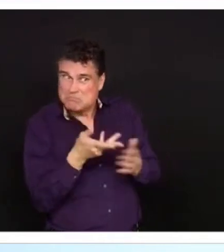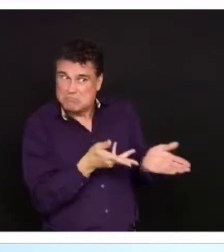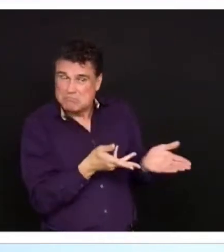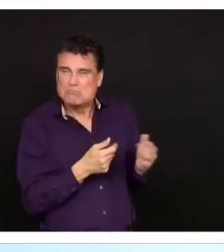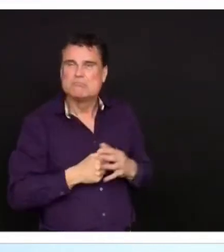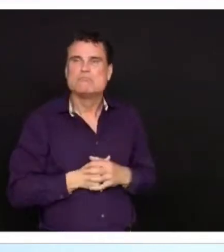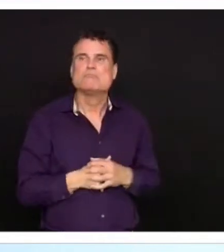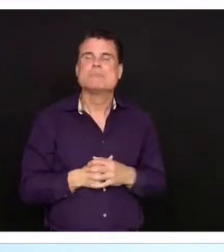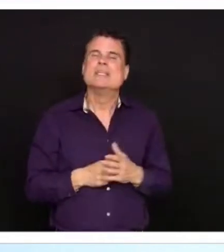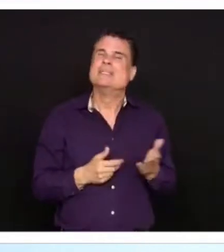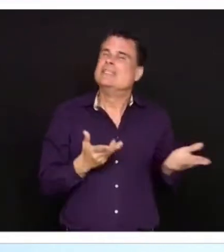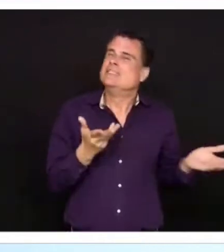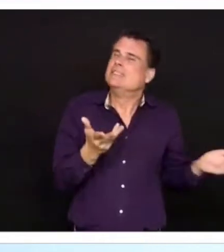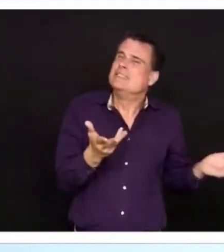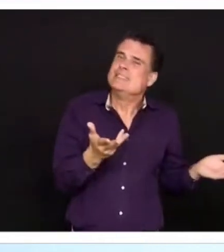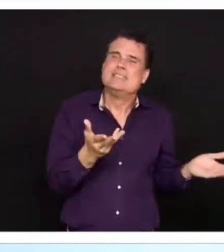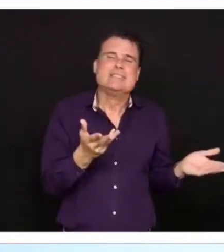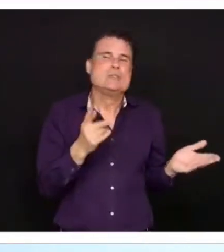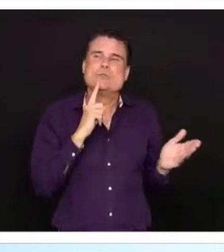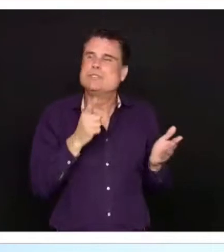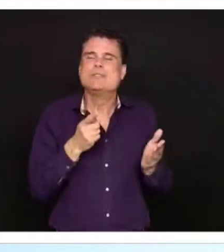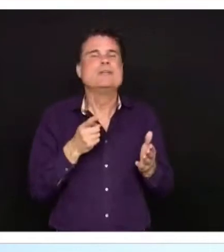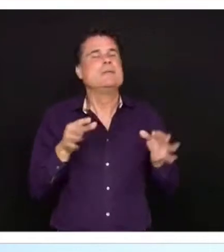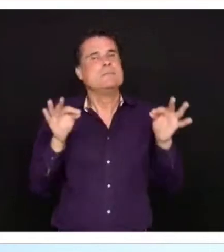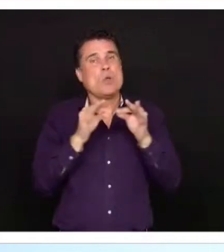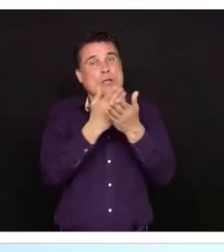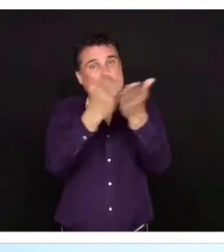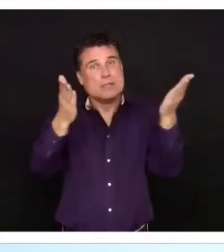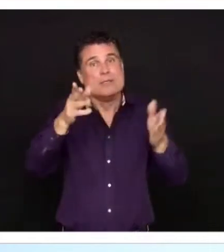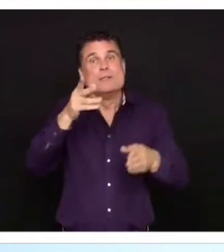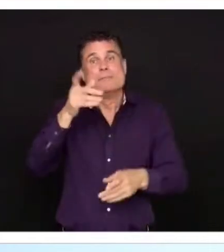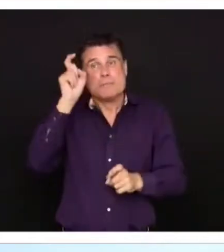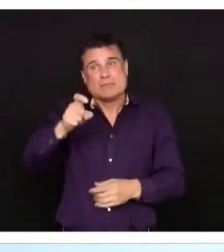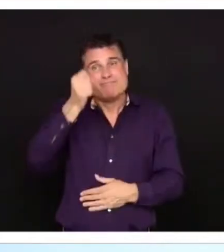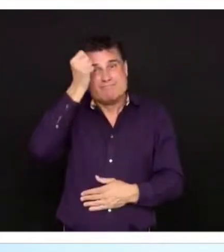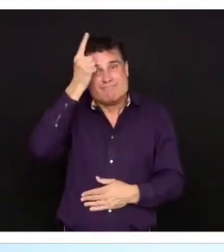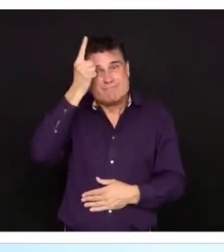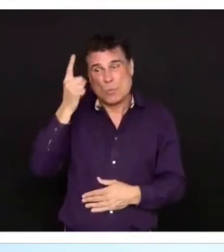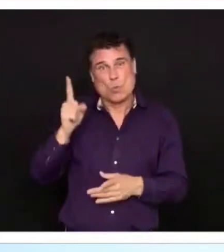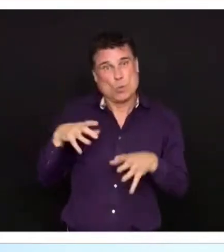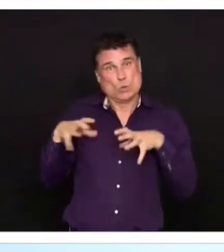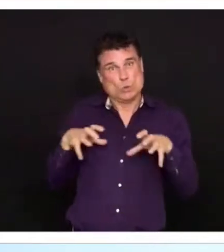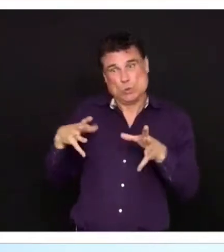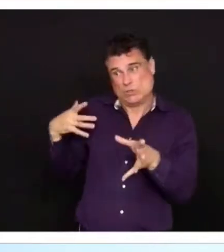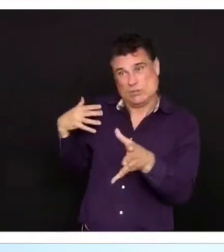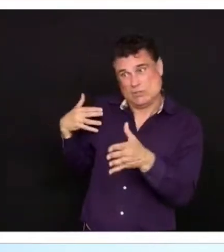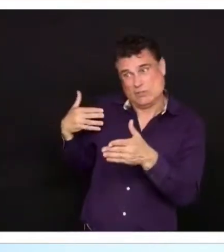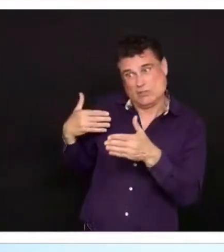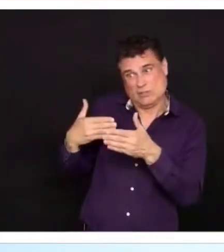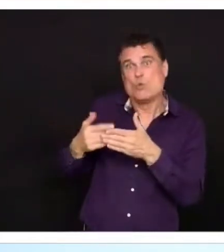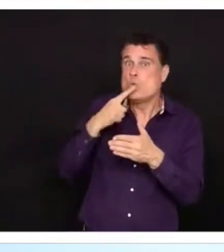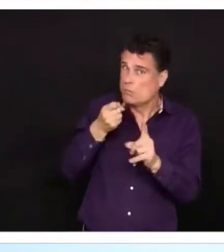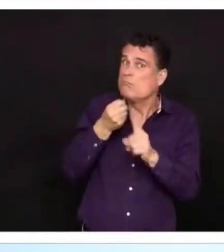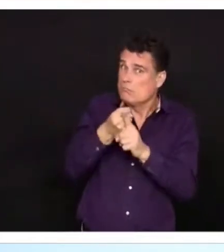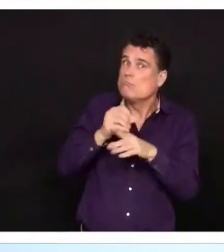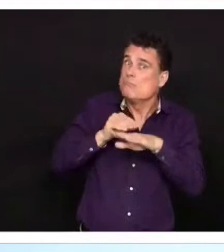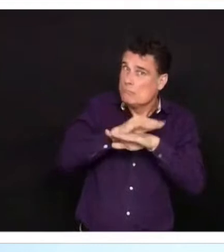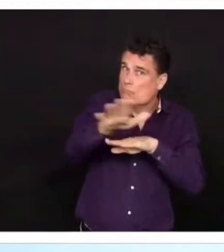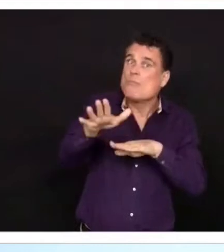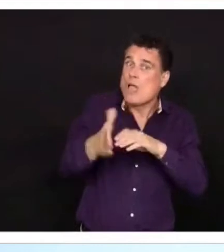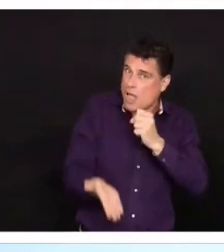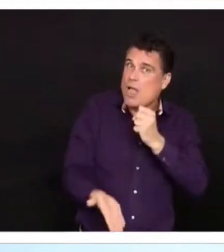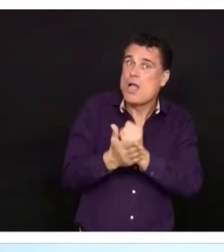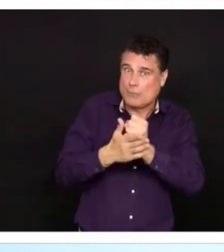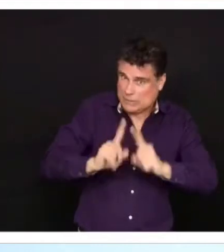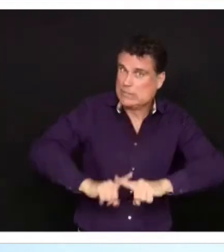is making a difference, and that we don't want that to be for naught. We don't yet know what's going to happen, and we are going to do everything